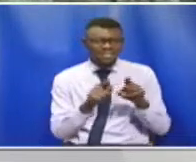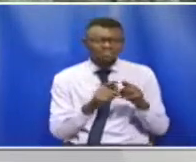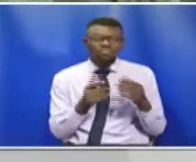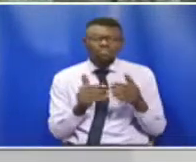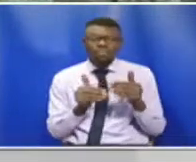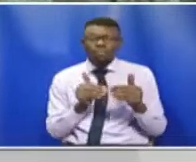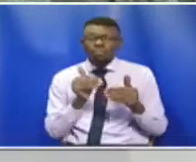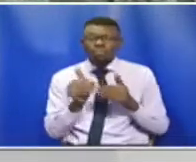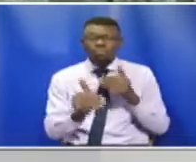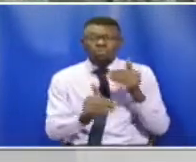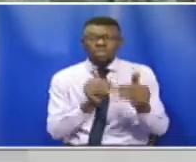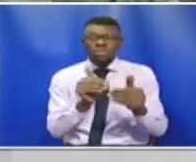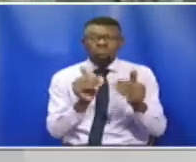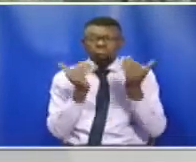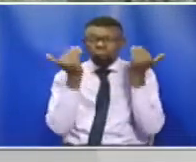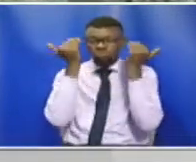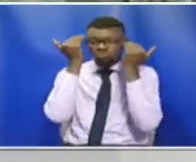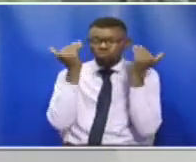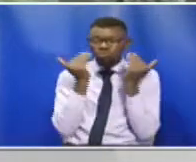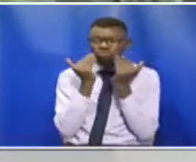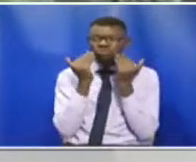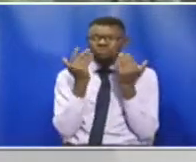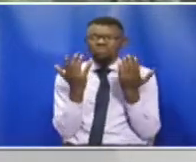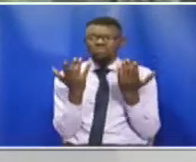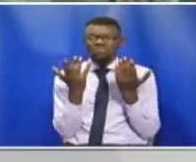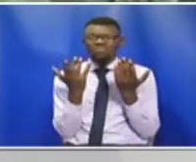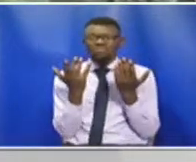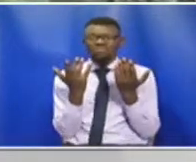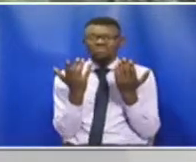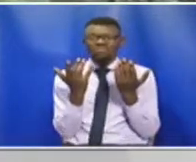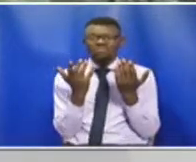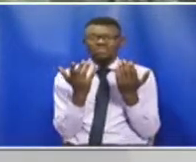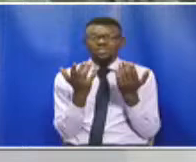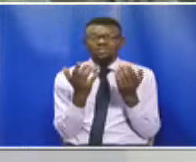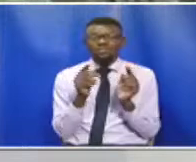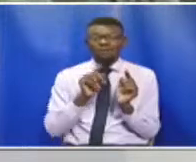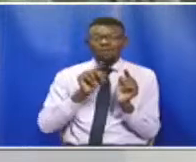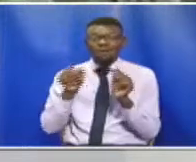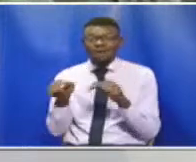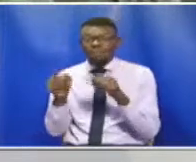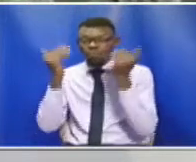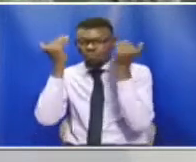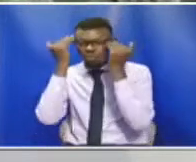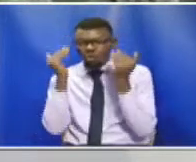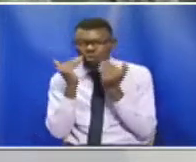fails to produce complainants in court to testify,